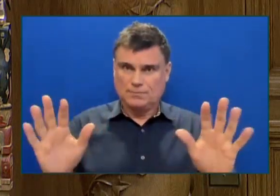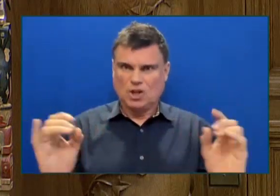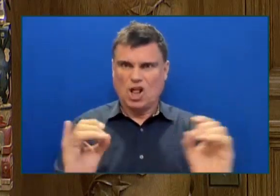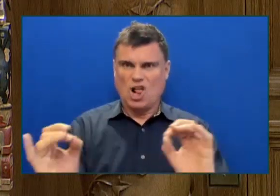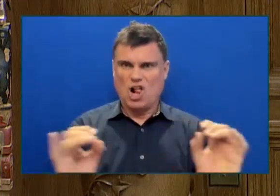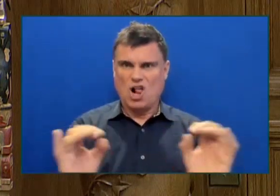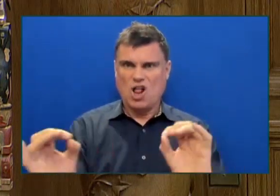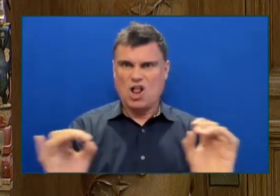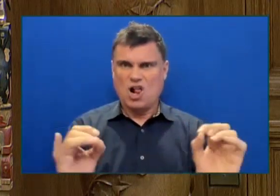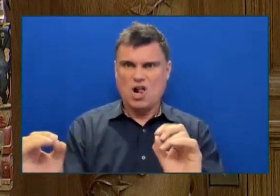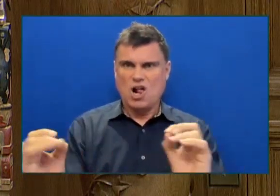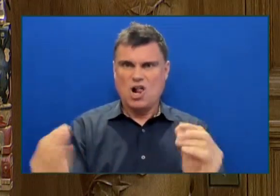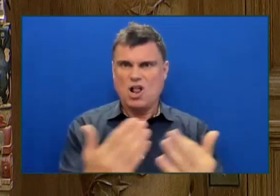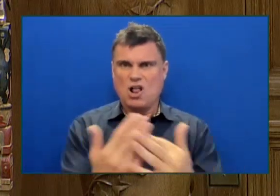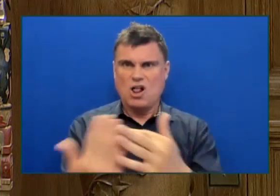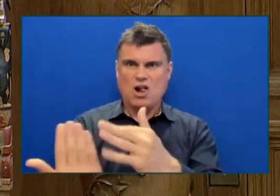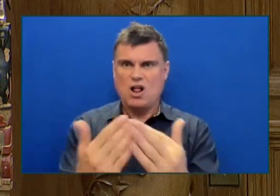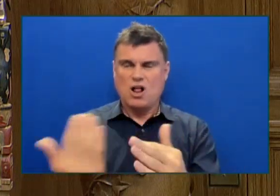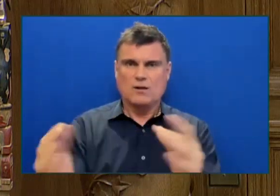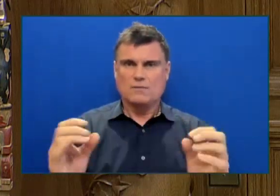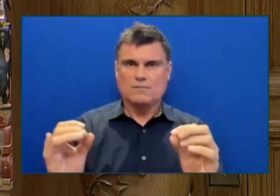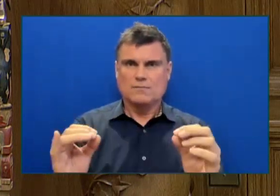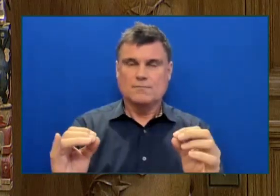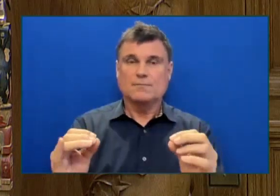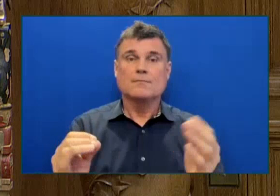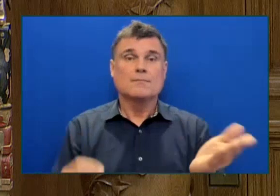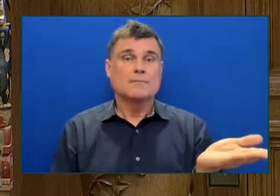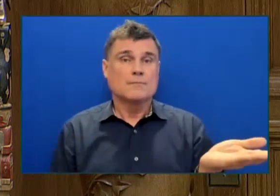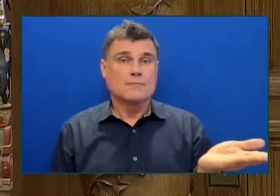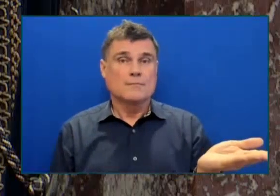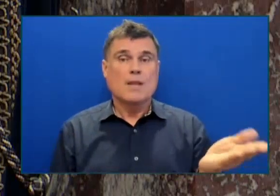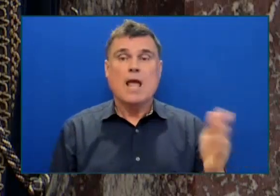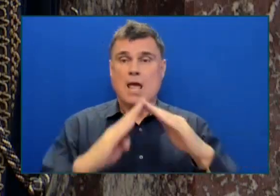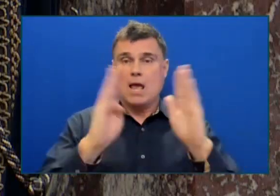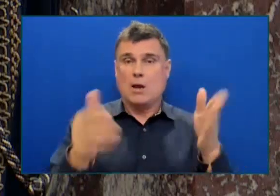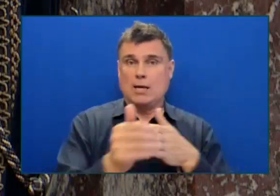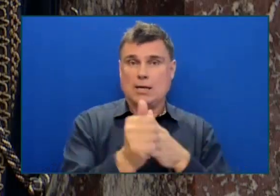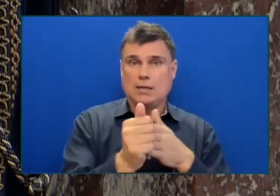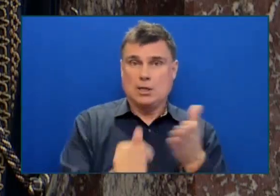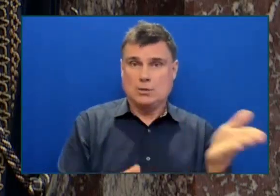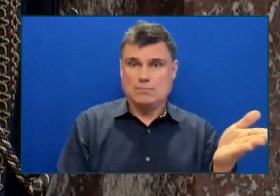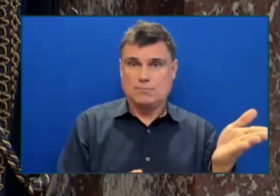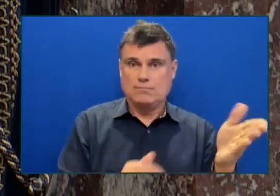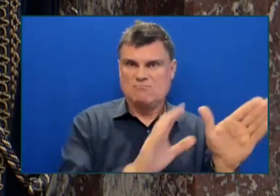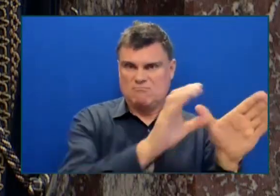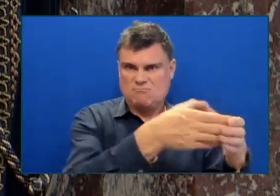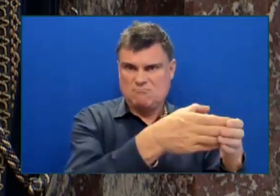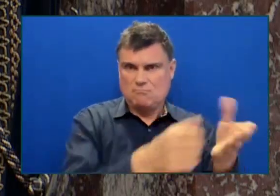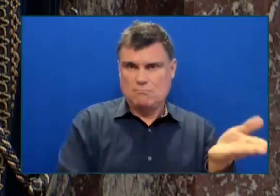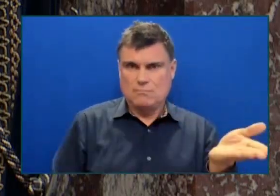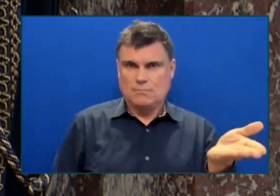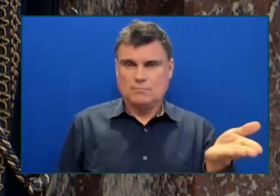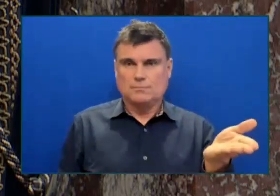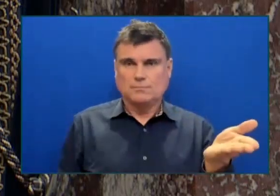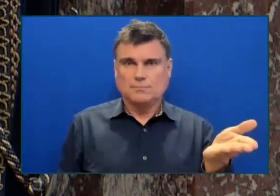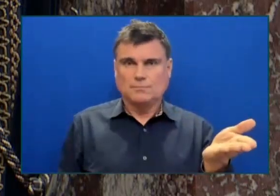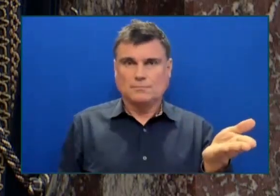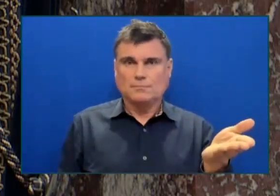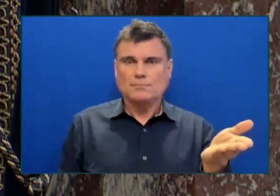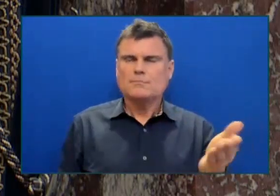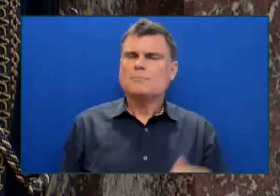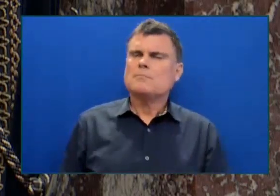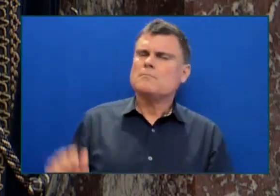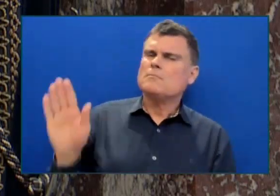House Leader of Third Party. Thank you, Mr. Speaker. 3 weeks ago, the Vancouver Police Department restricted media from covering the sweeps of the